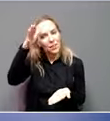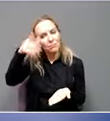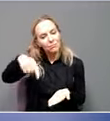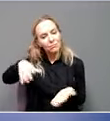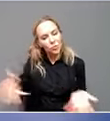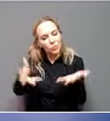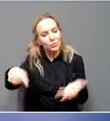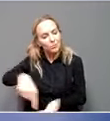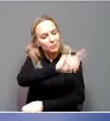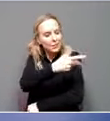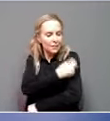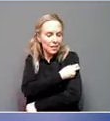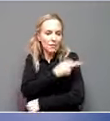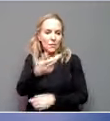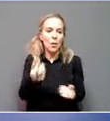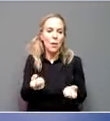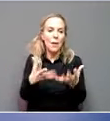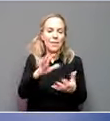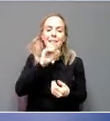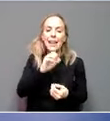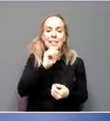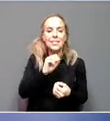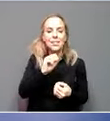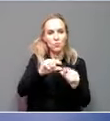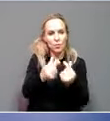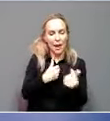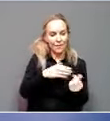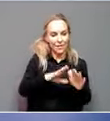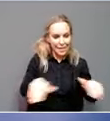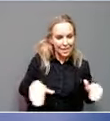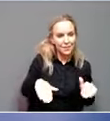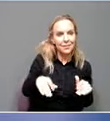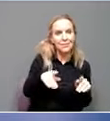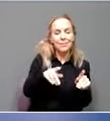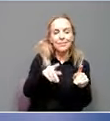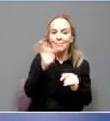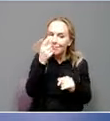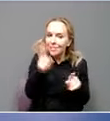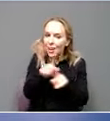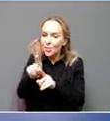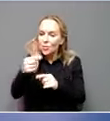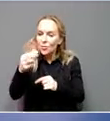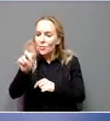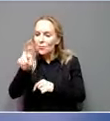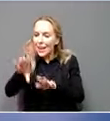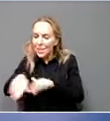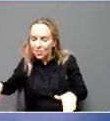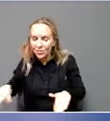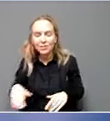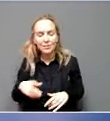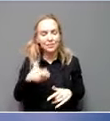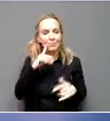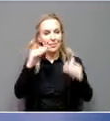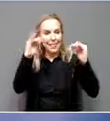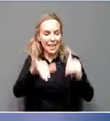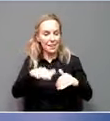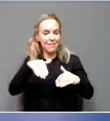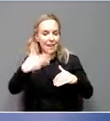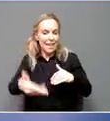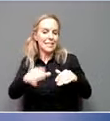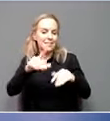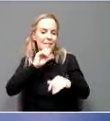age group have kids and grandkids. And as you'll see as we go down, you're hitting about the